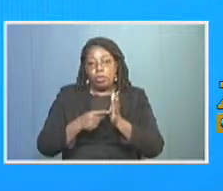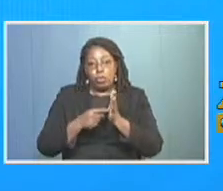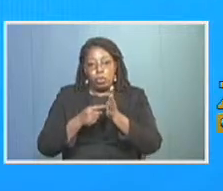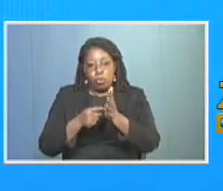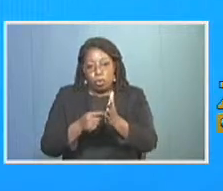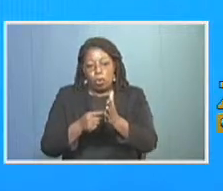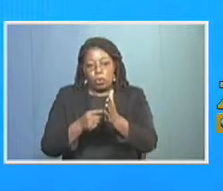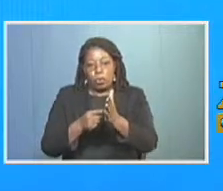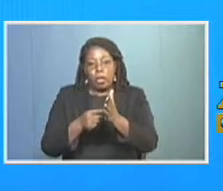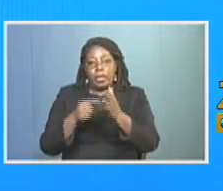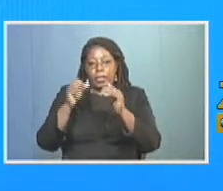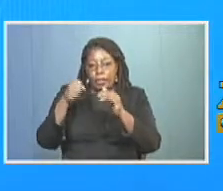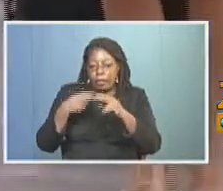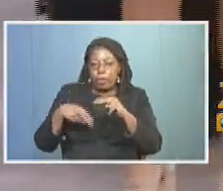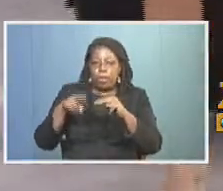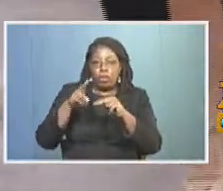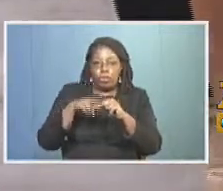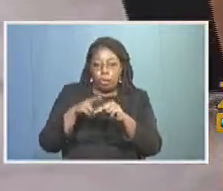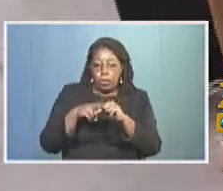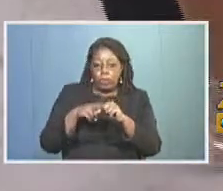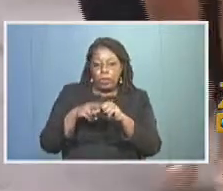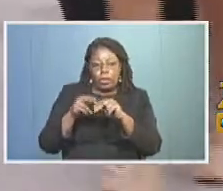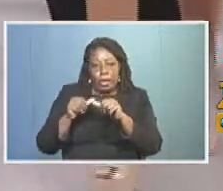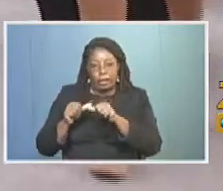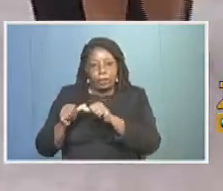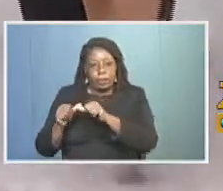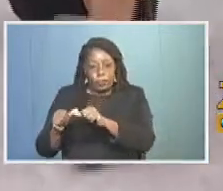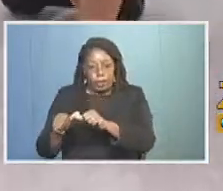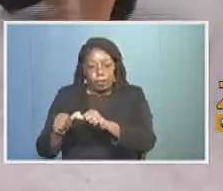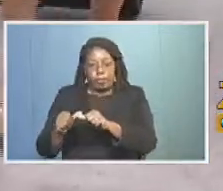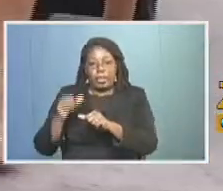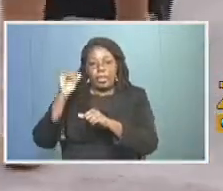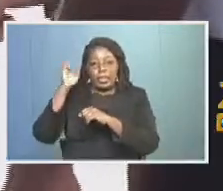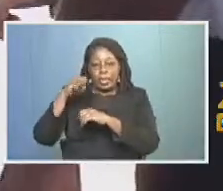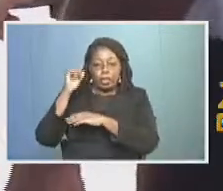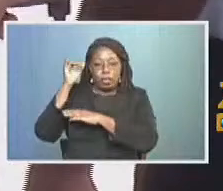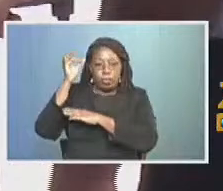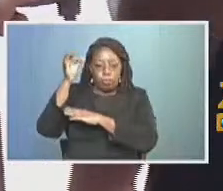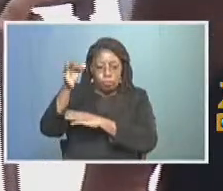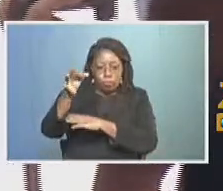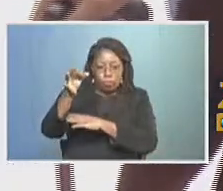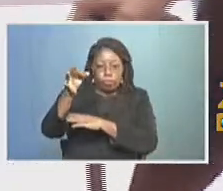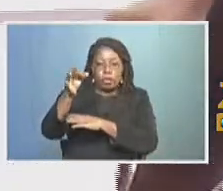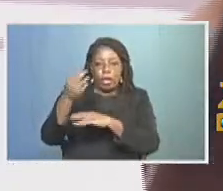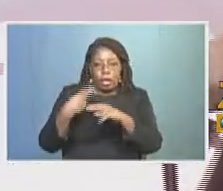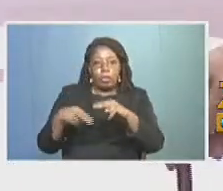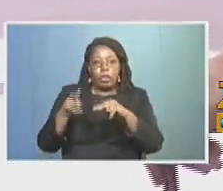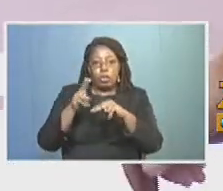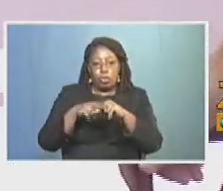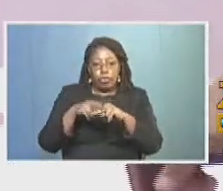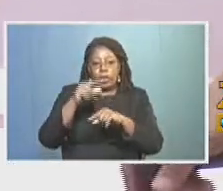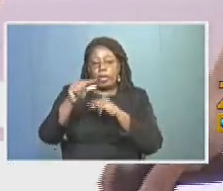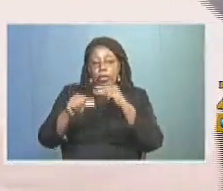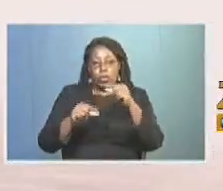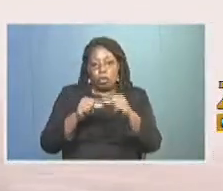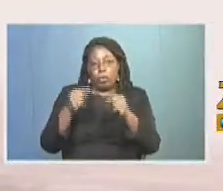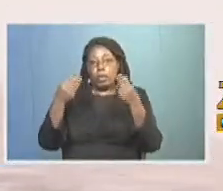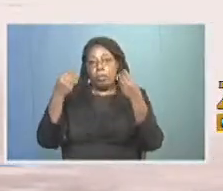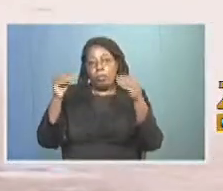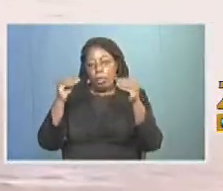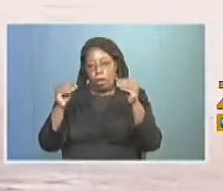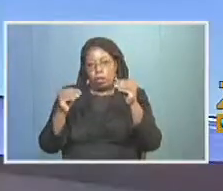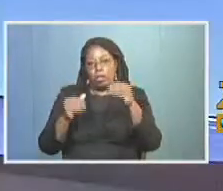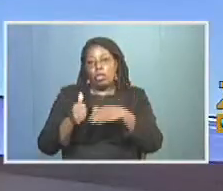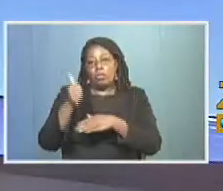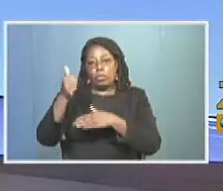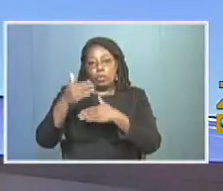that while inflation remains relatively contained, it is projected to rise in the near term as global markets